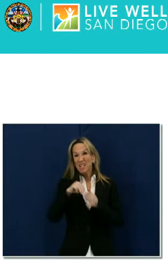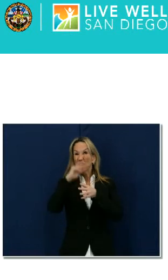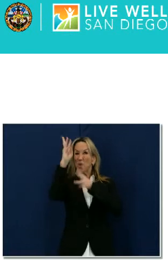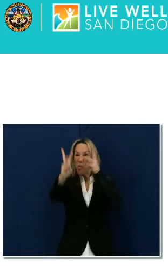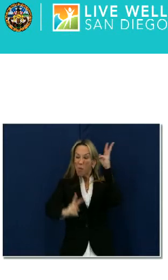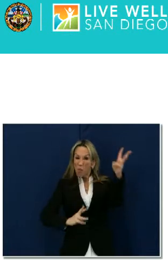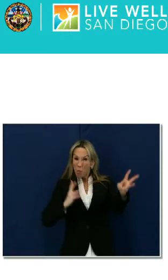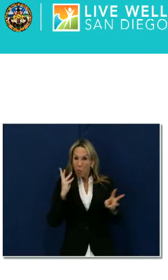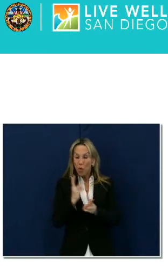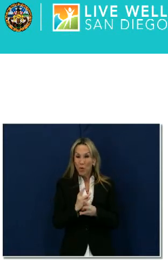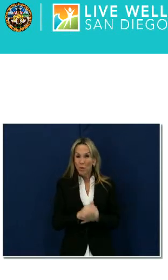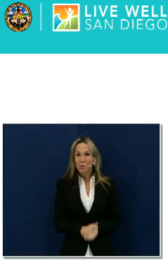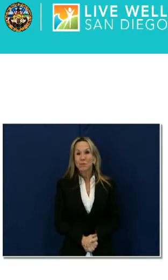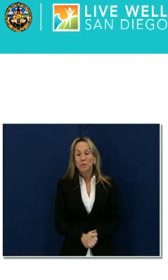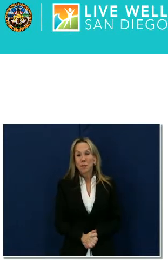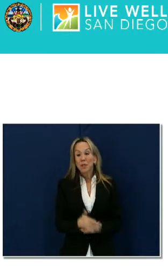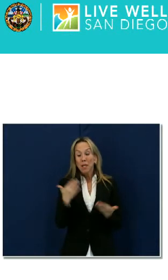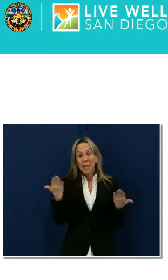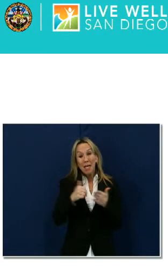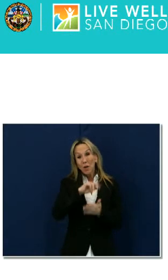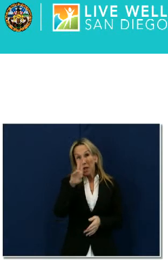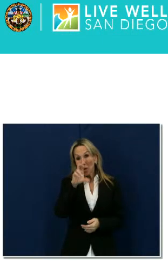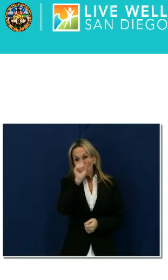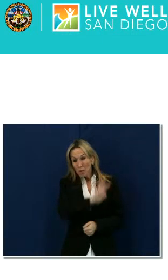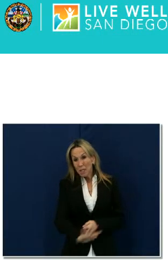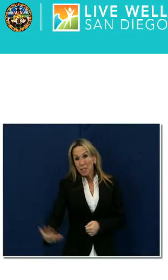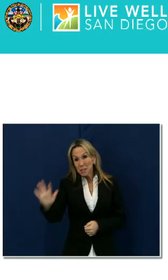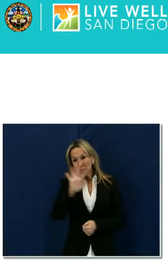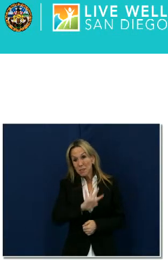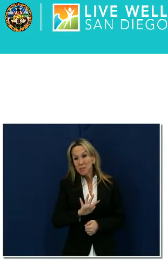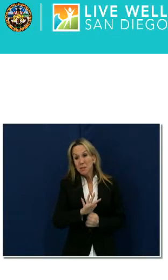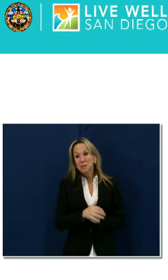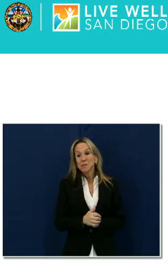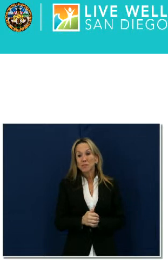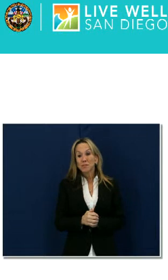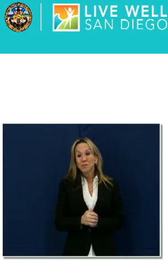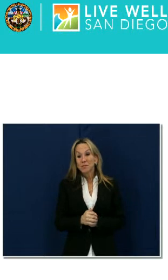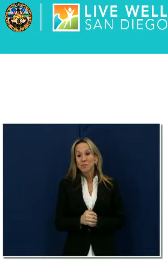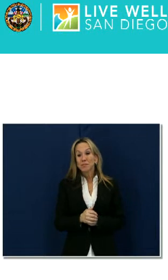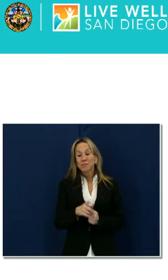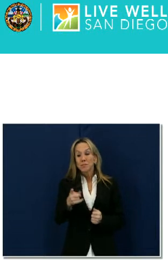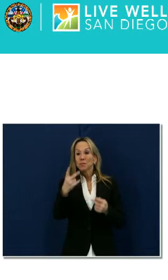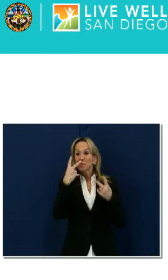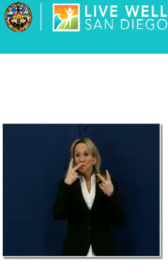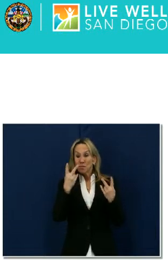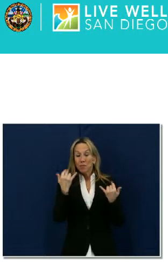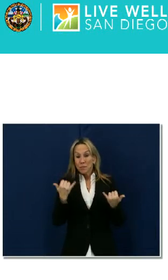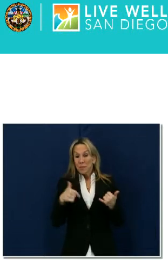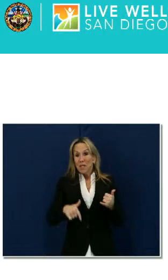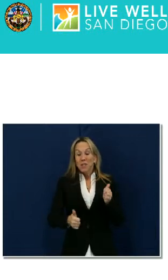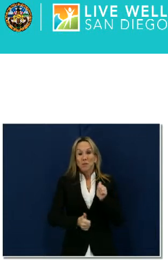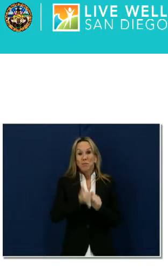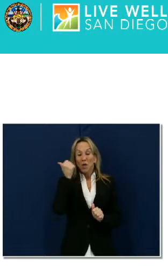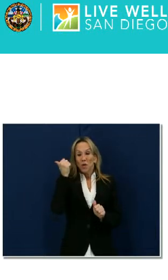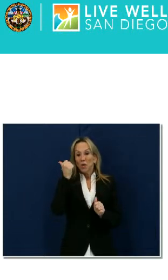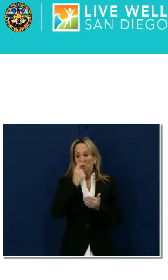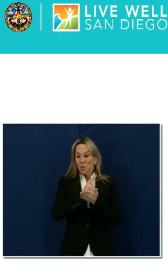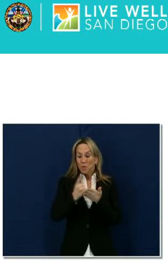worldwide. Nationwide, in the next slide, there has been the deadliest week of